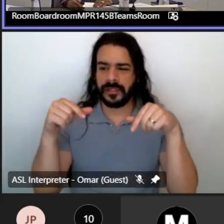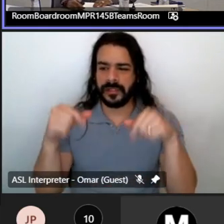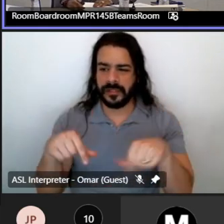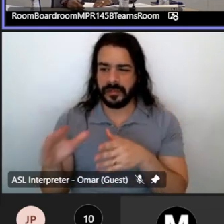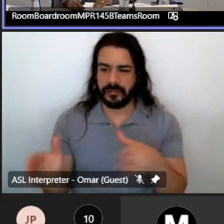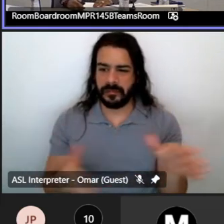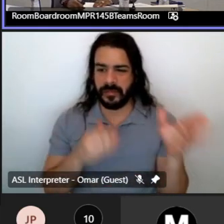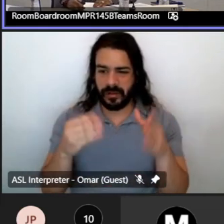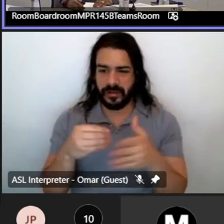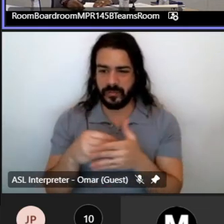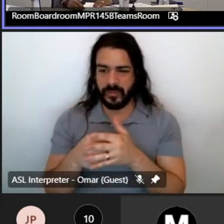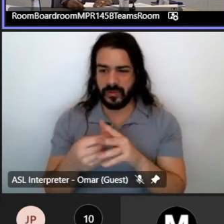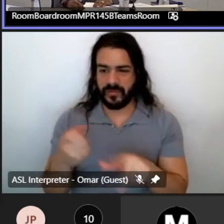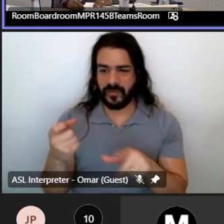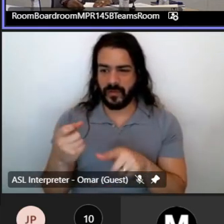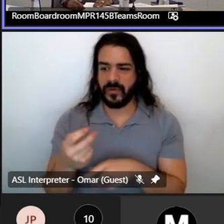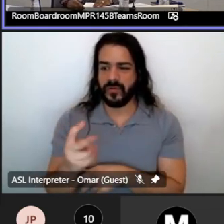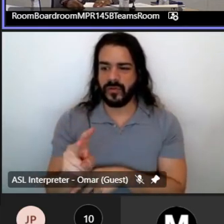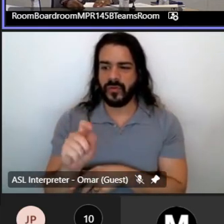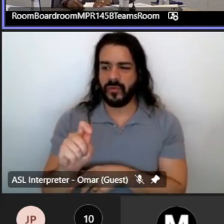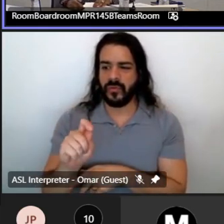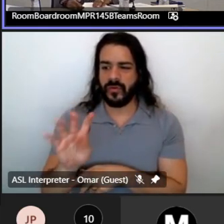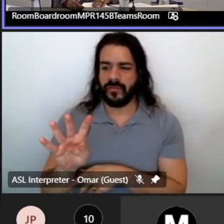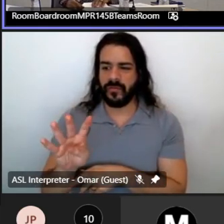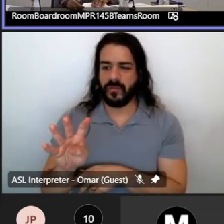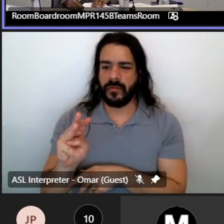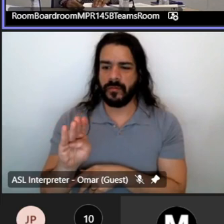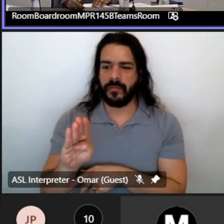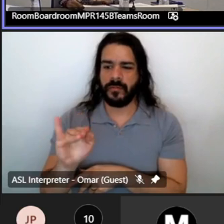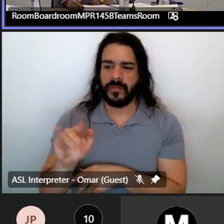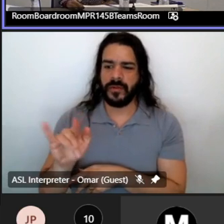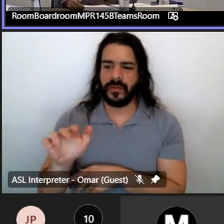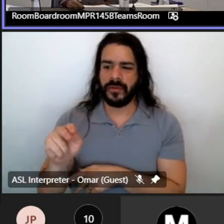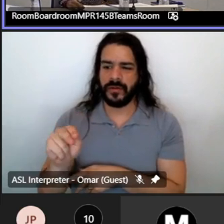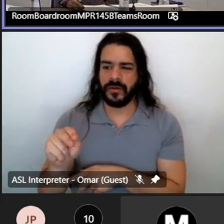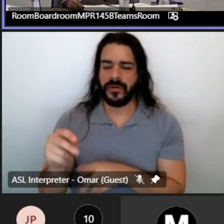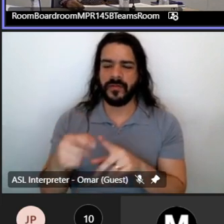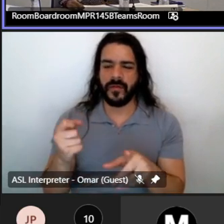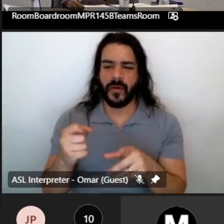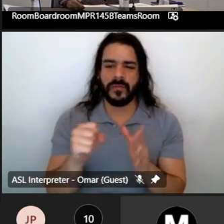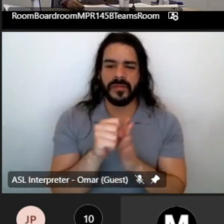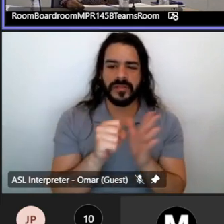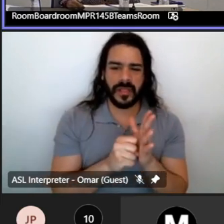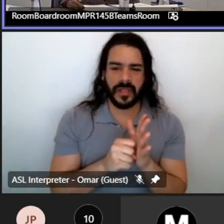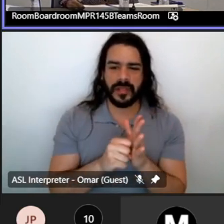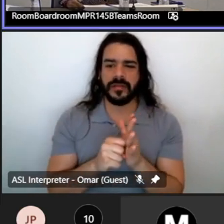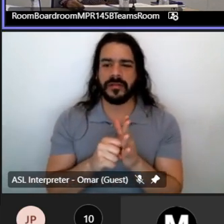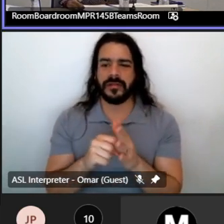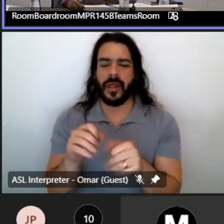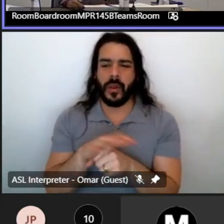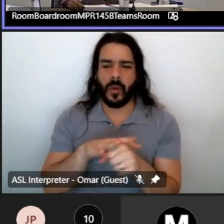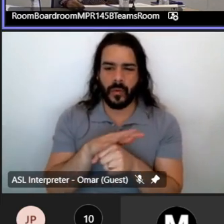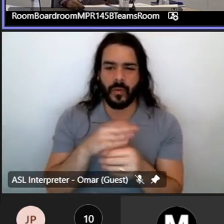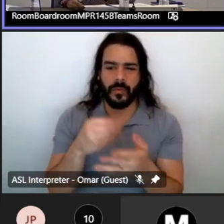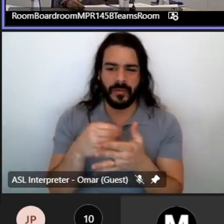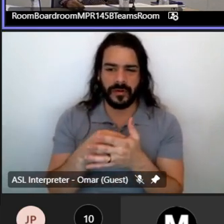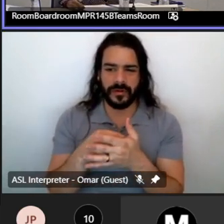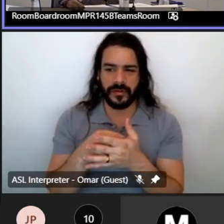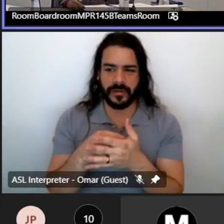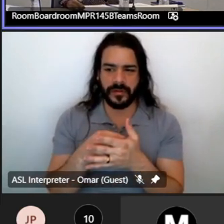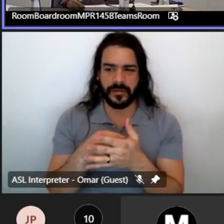This capital improvement plan is funded by $2.4 billion of a combination of federal, state, and